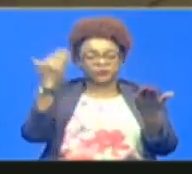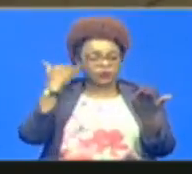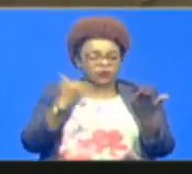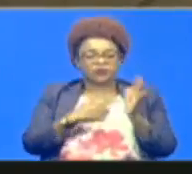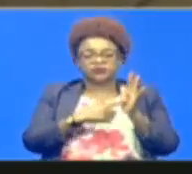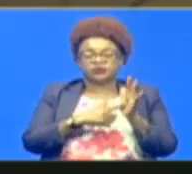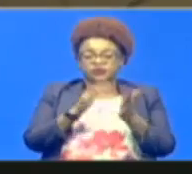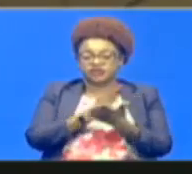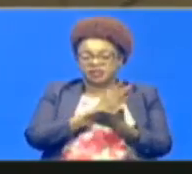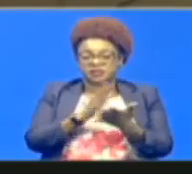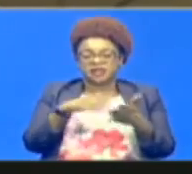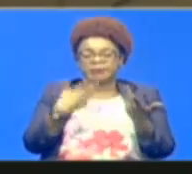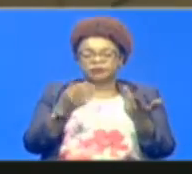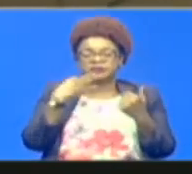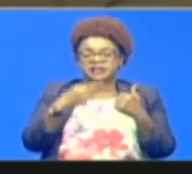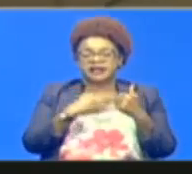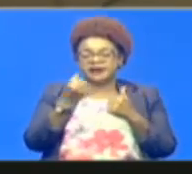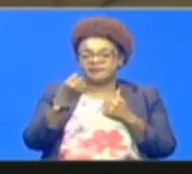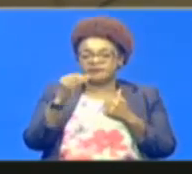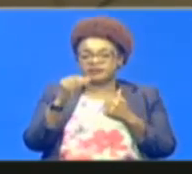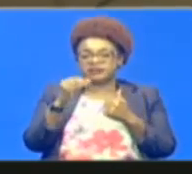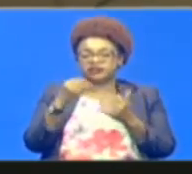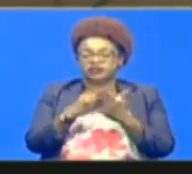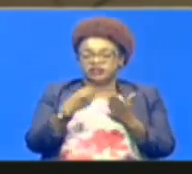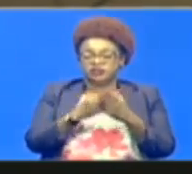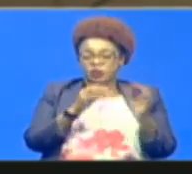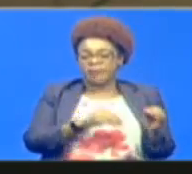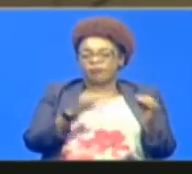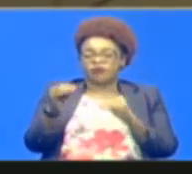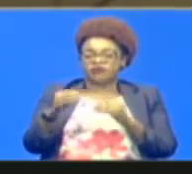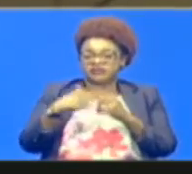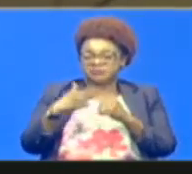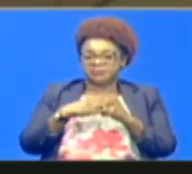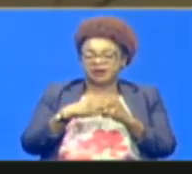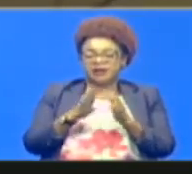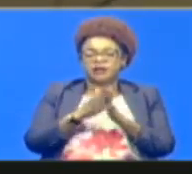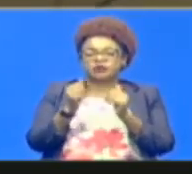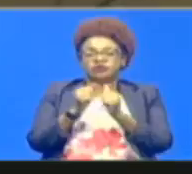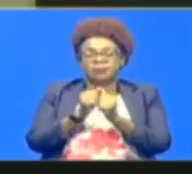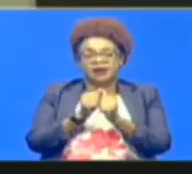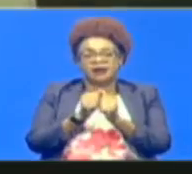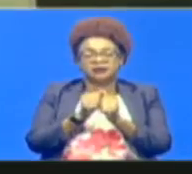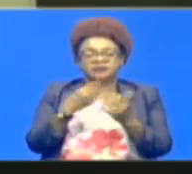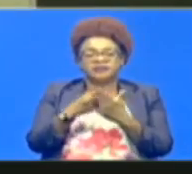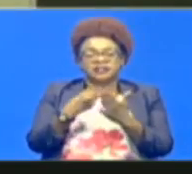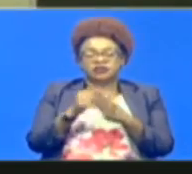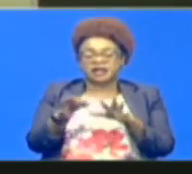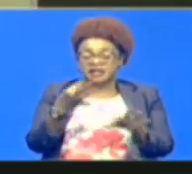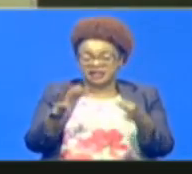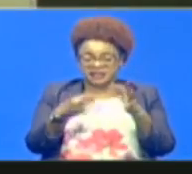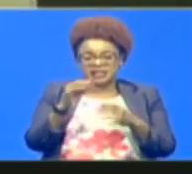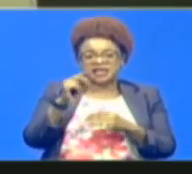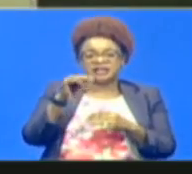worth 850 million shillings were moved between September 21st and October 23rd, 2018 by financial analyst Aly Khan